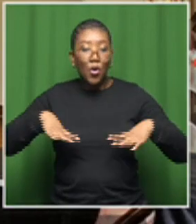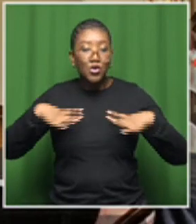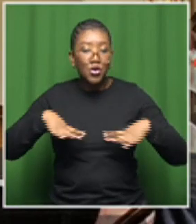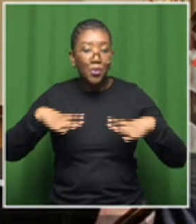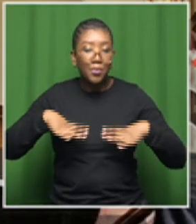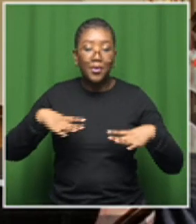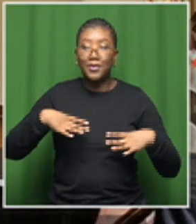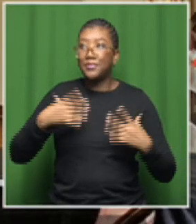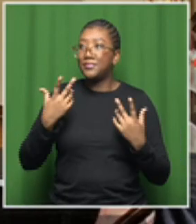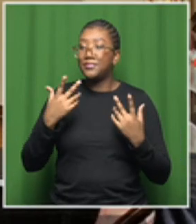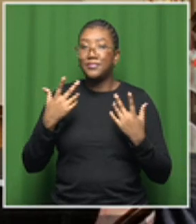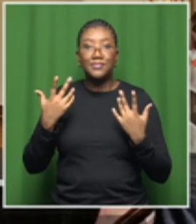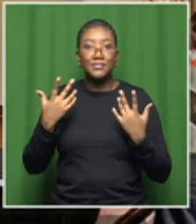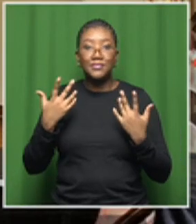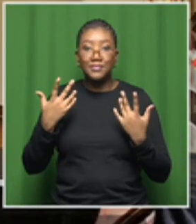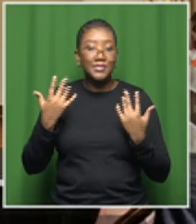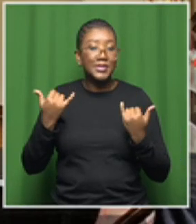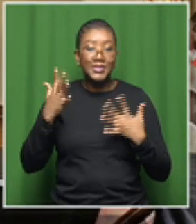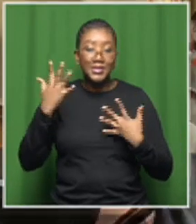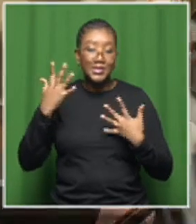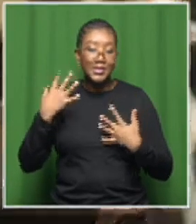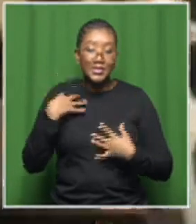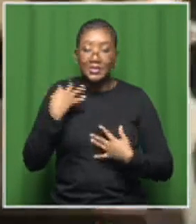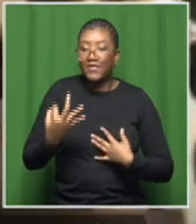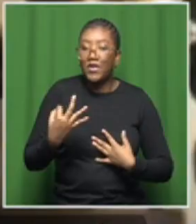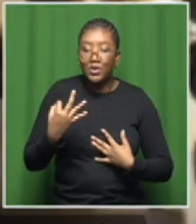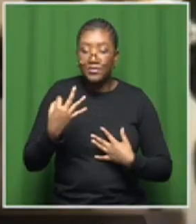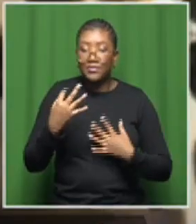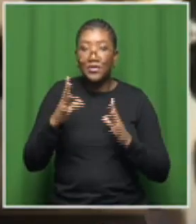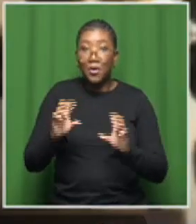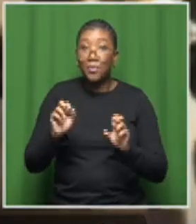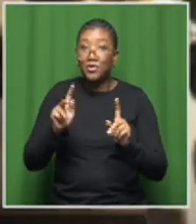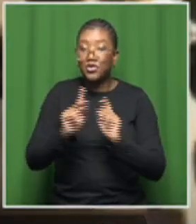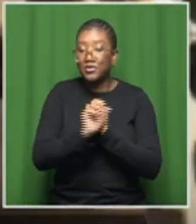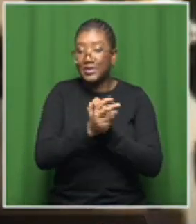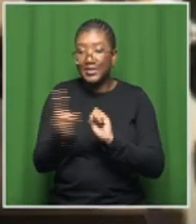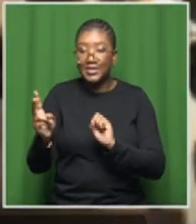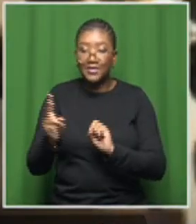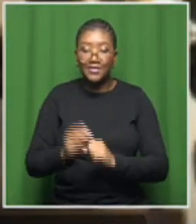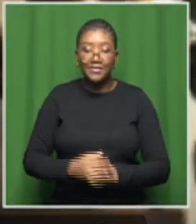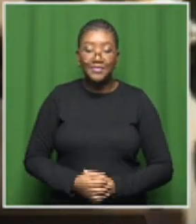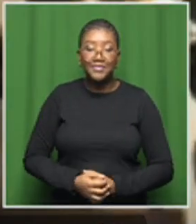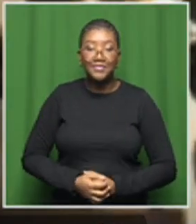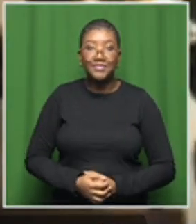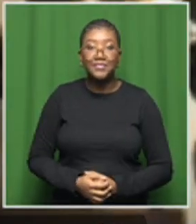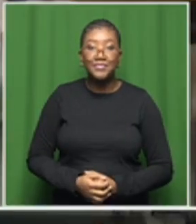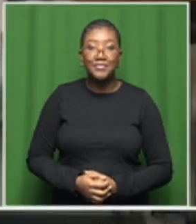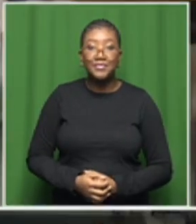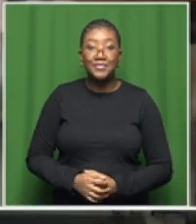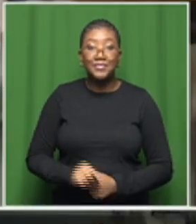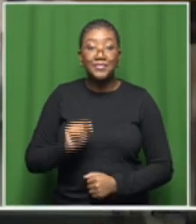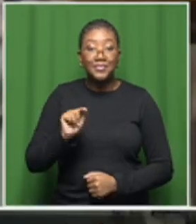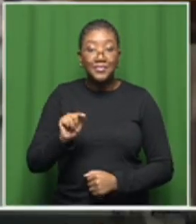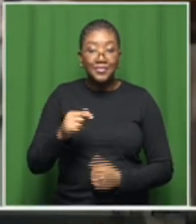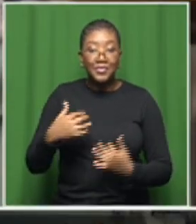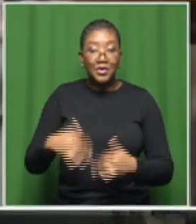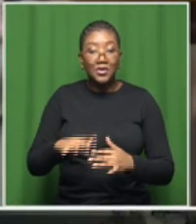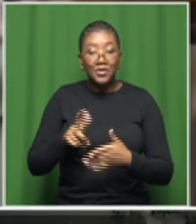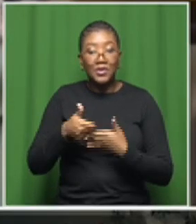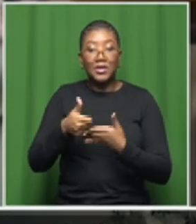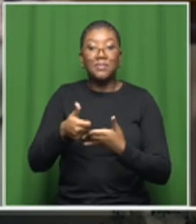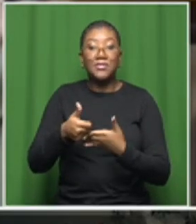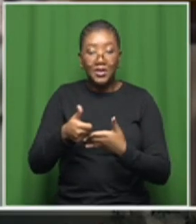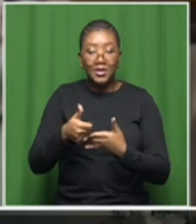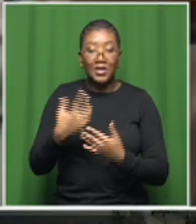commitment. So there's just different opportunities available. And Because it is a call to action, it is